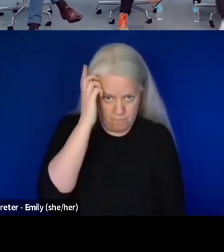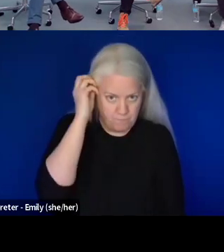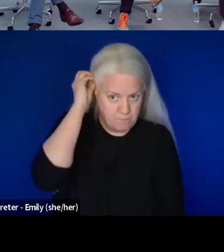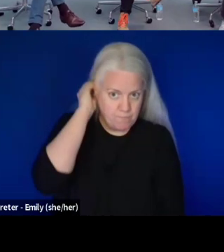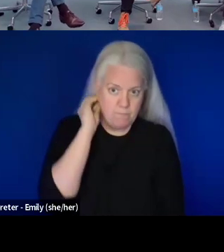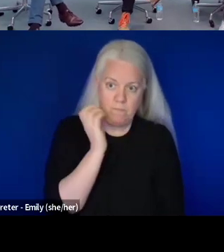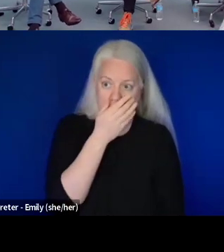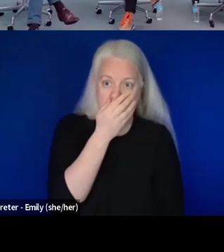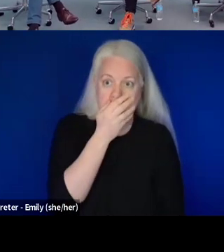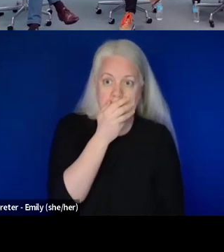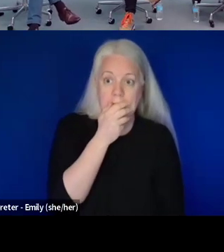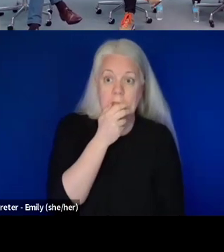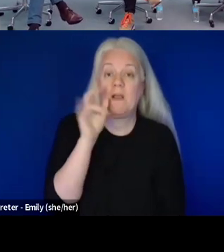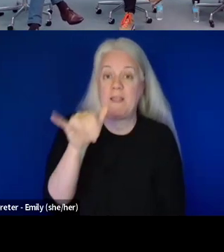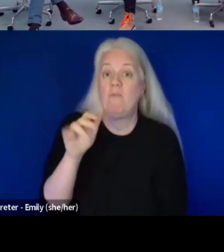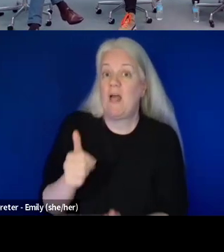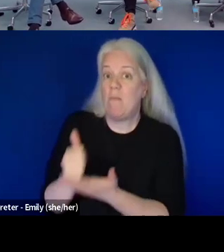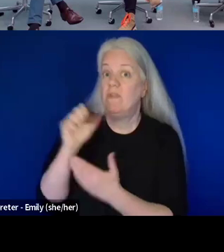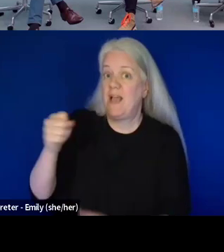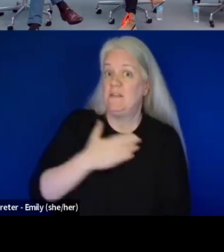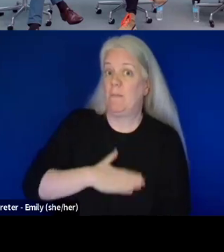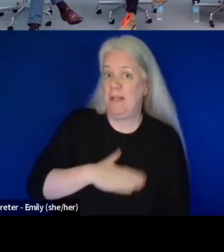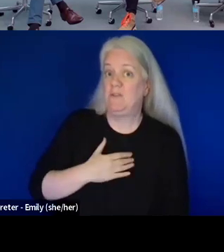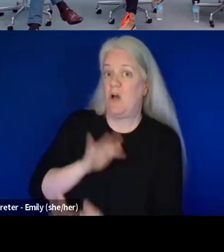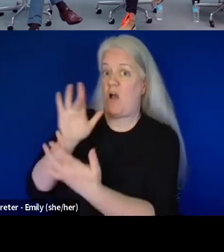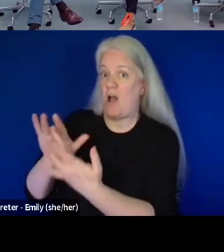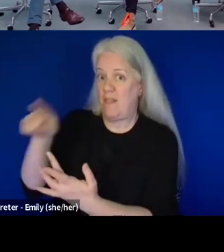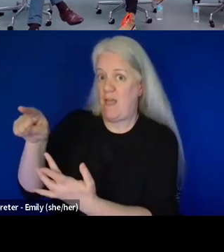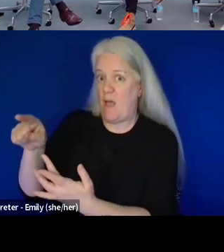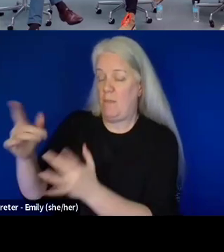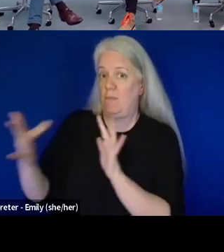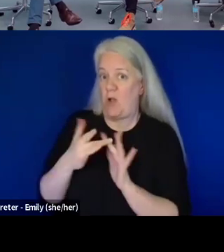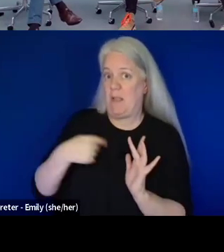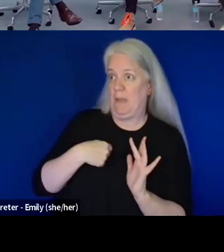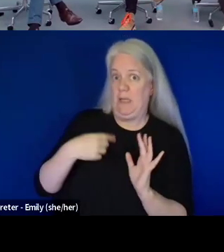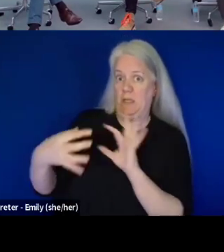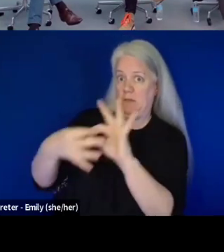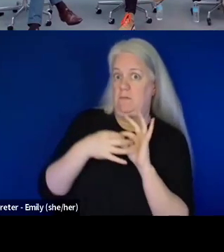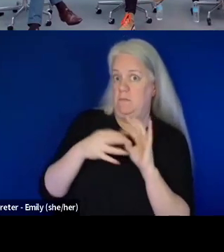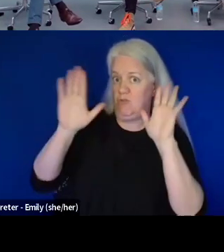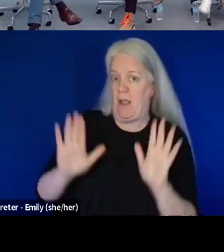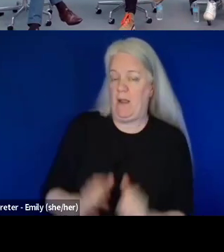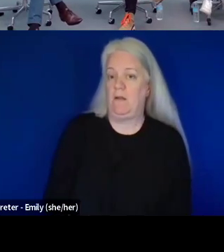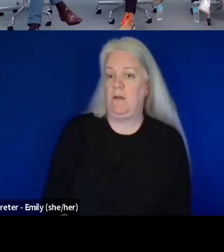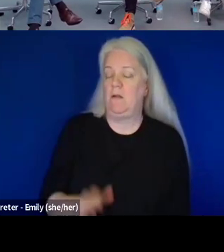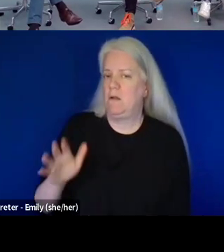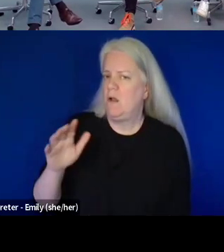That was super helpful. Please connect us. By the way, does the School of Public Health have a health